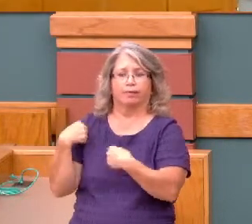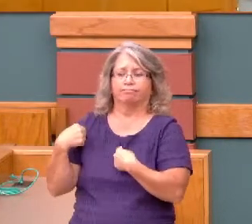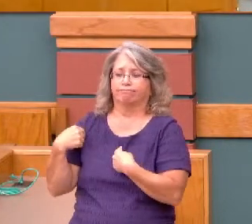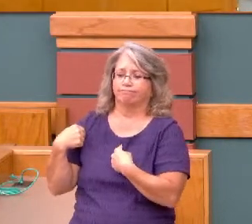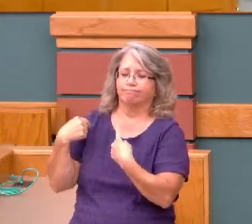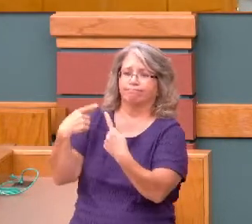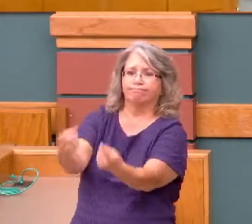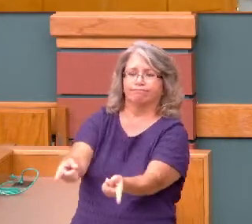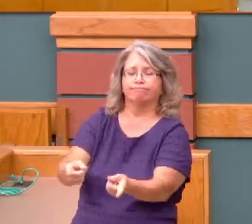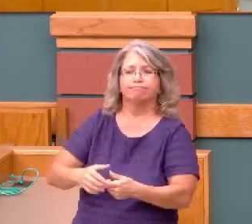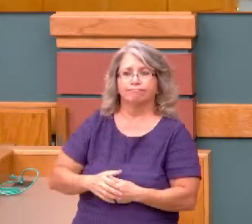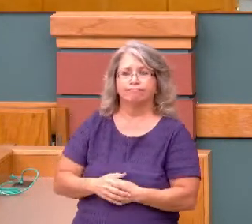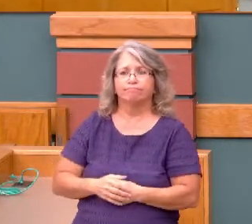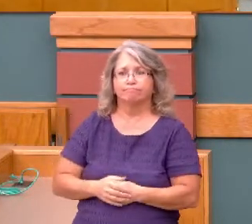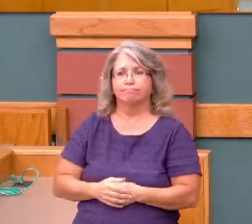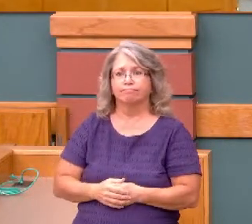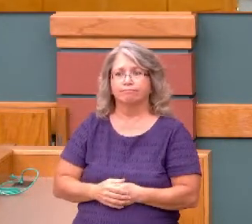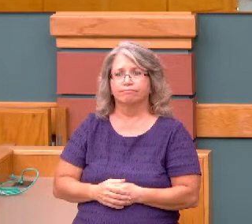Next slide, please.